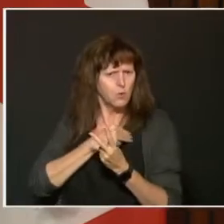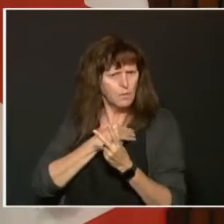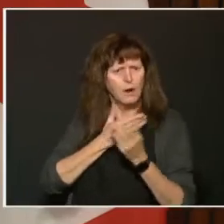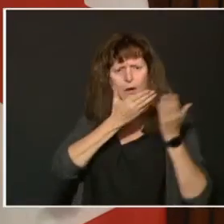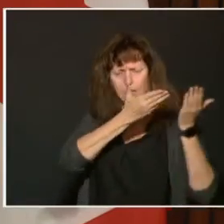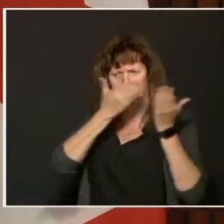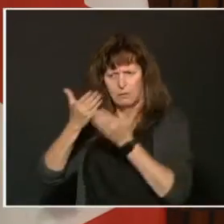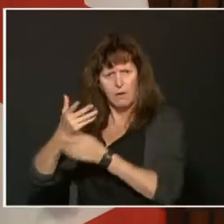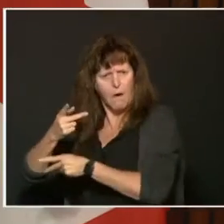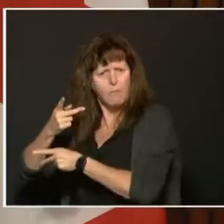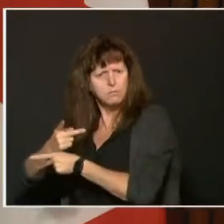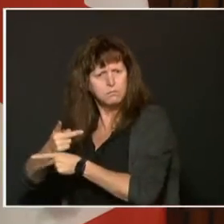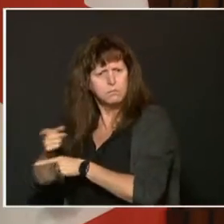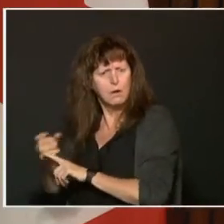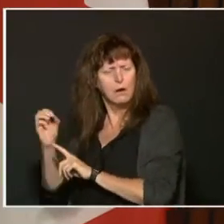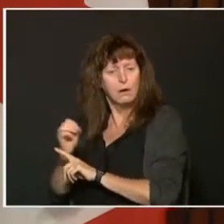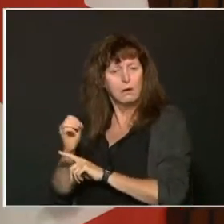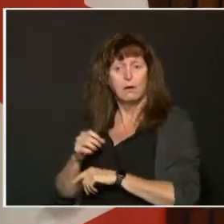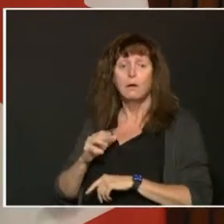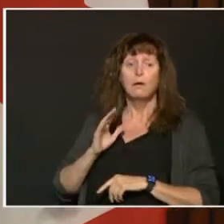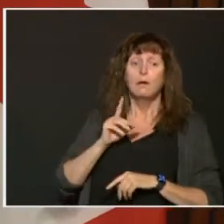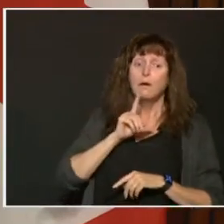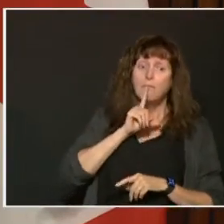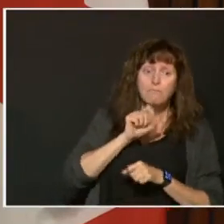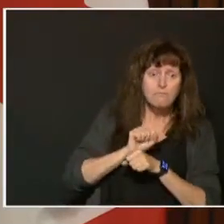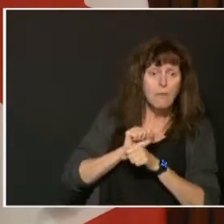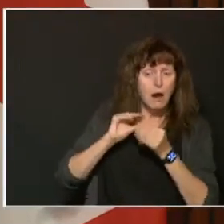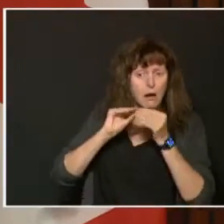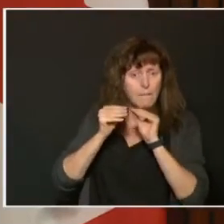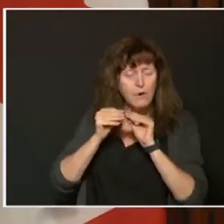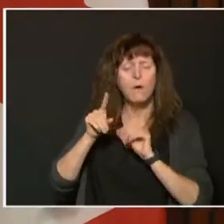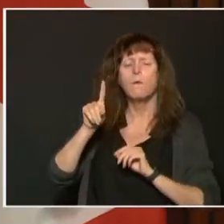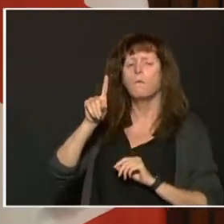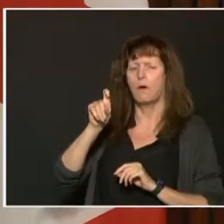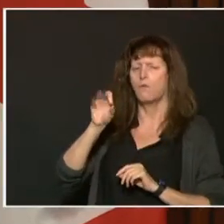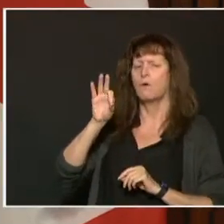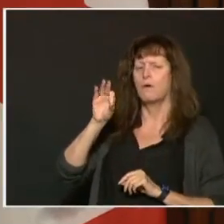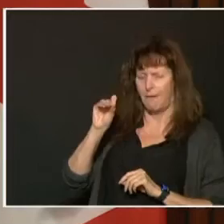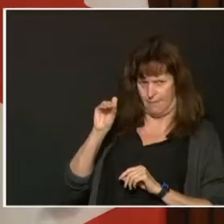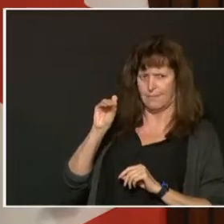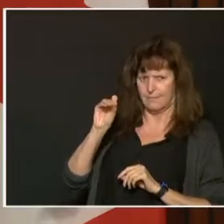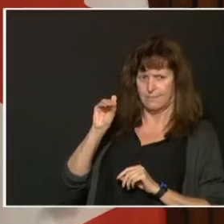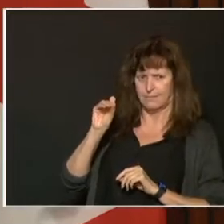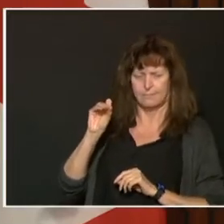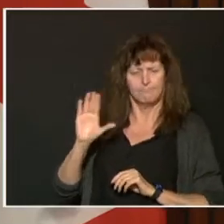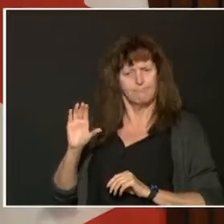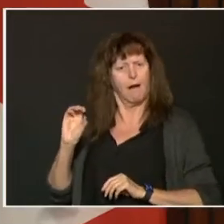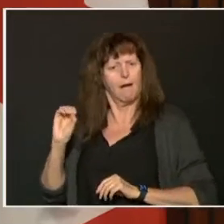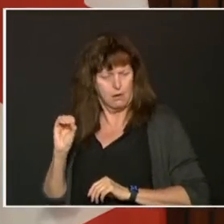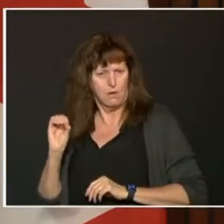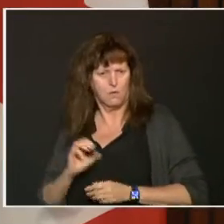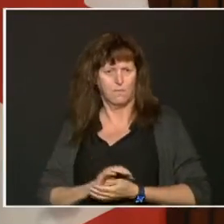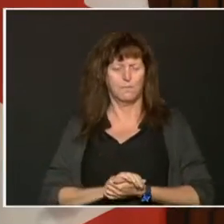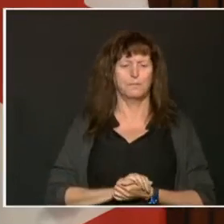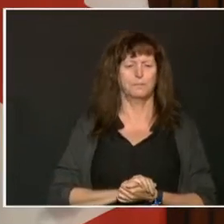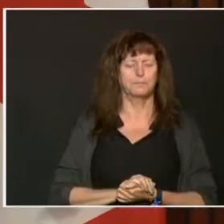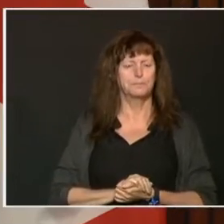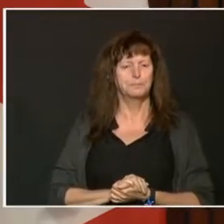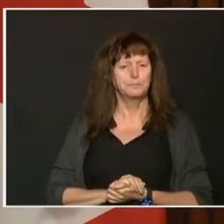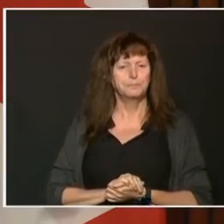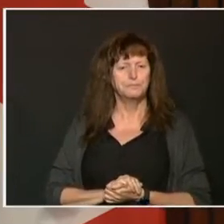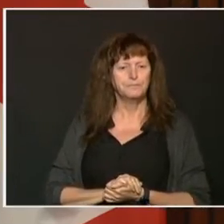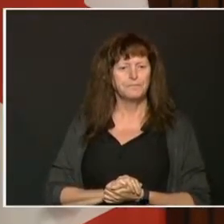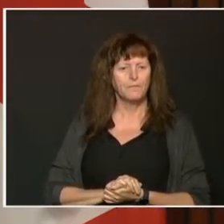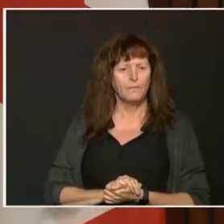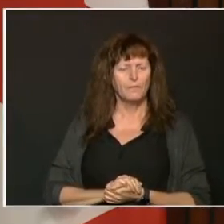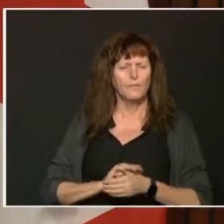have 190 Ontarians in ICU with COVID-19 related illness. I'm sorry to